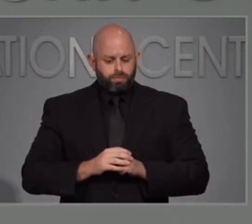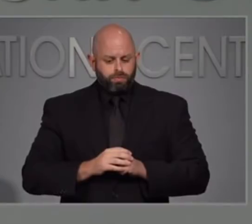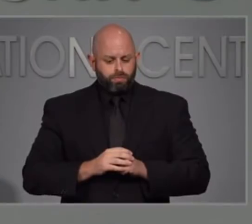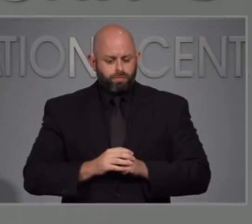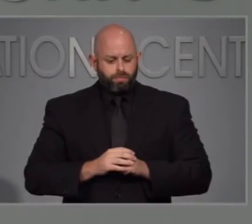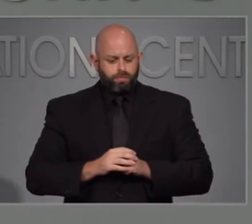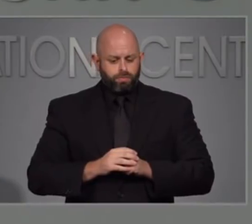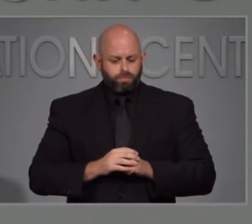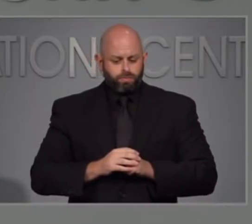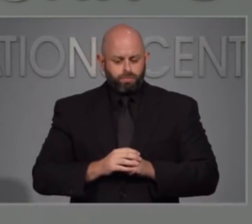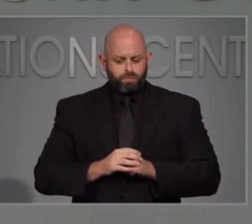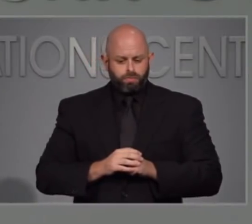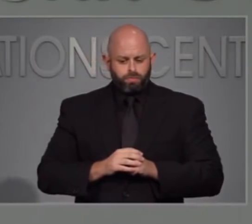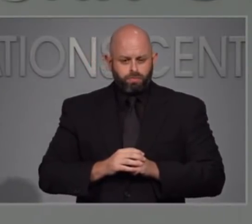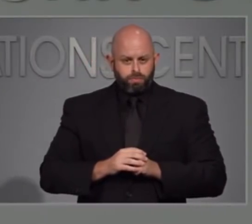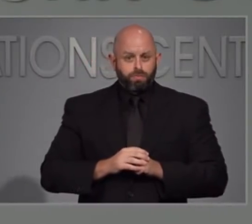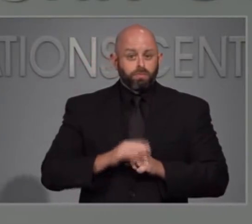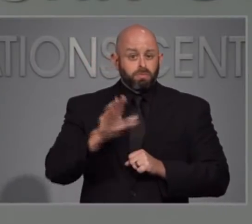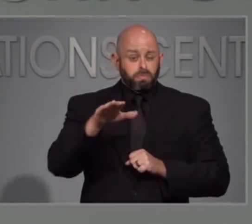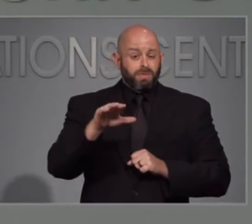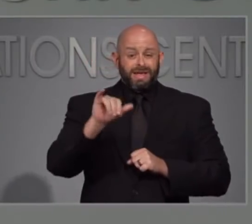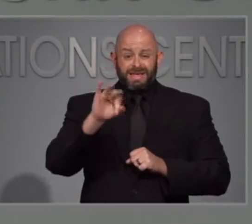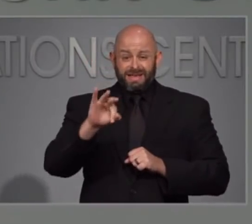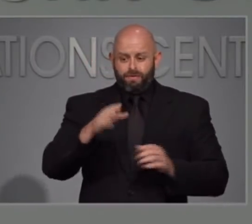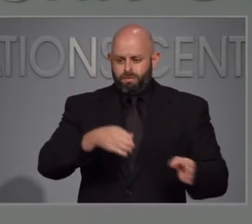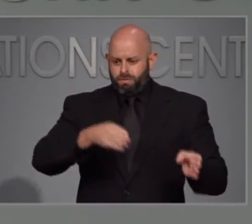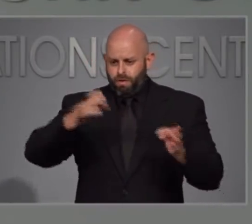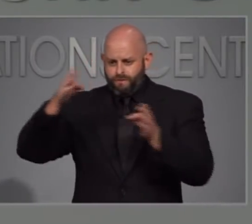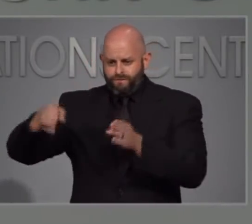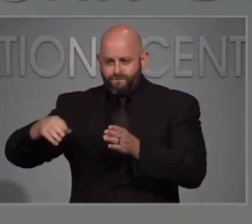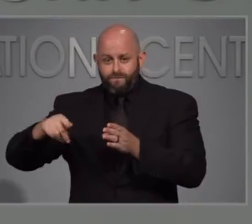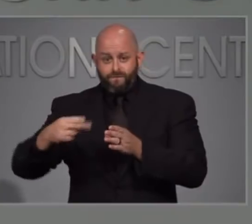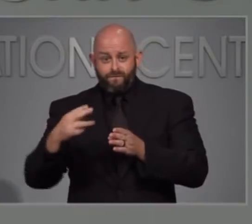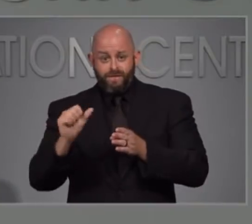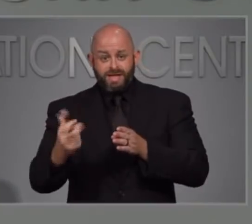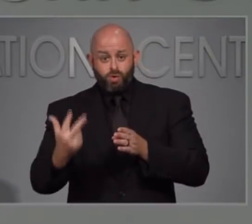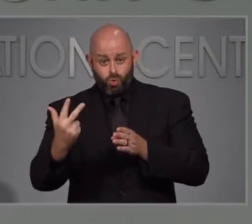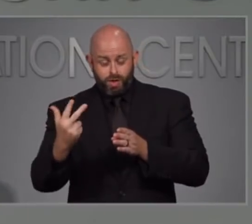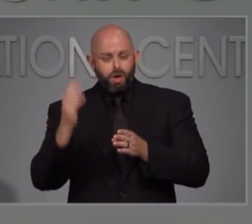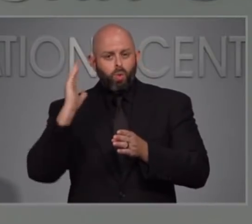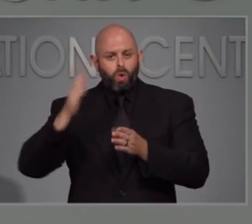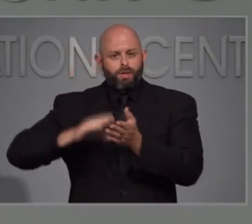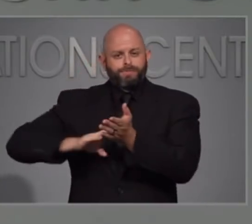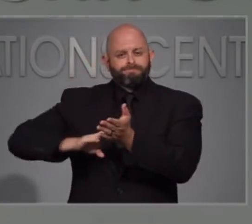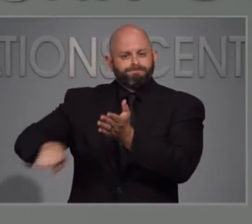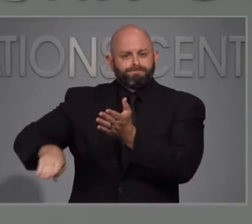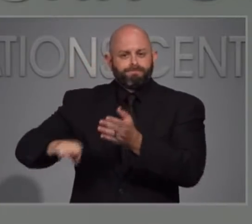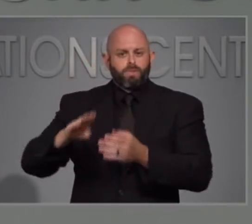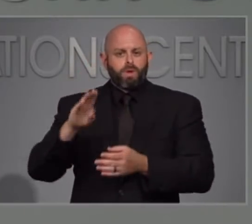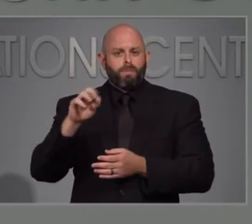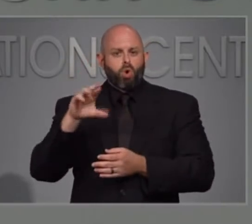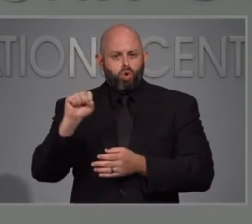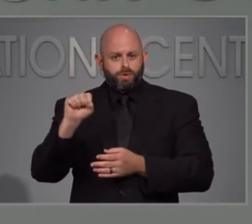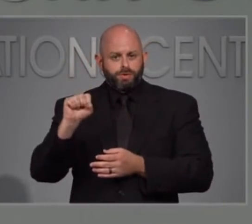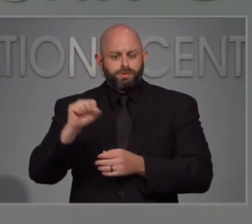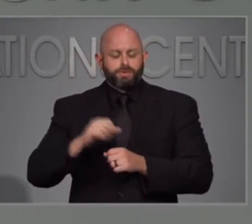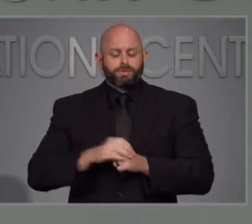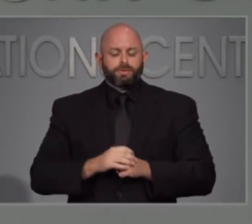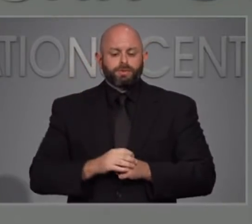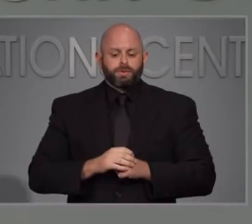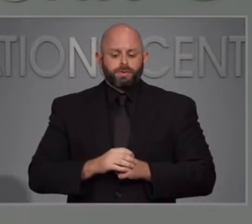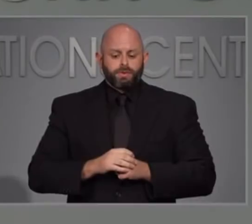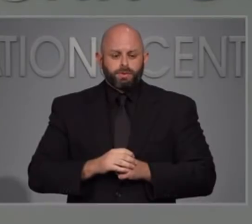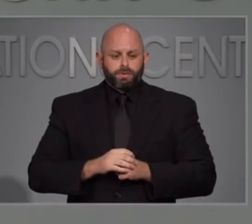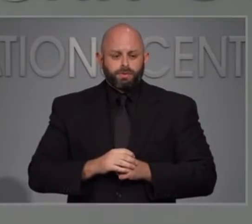bars from opening in phase 3? Also clarifying about if you have any regrets over requiring